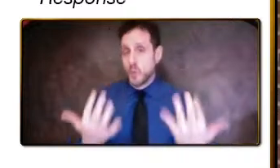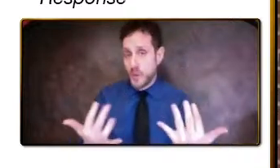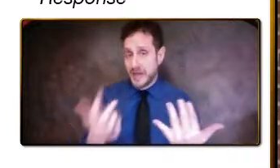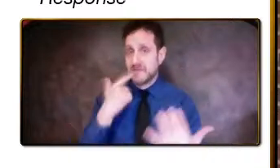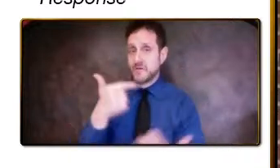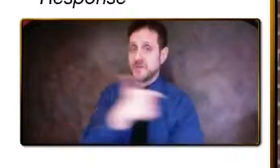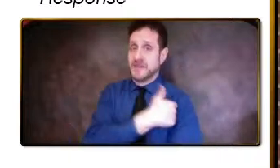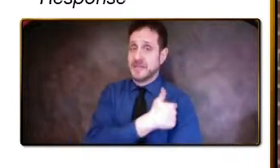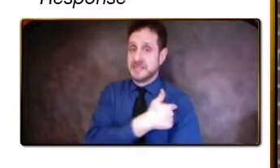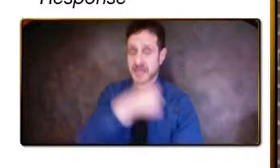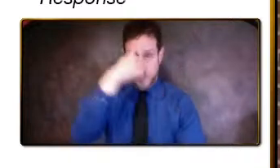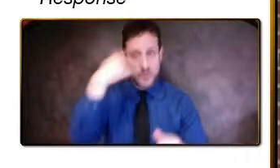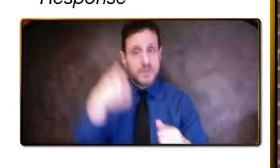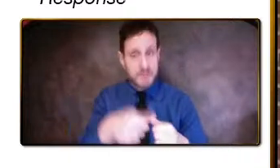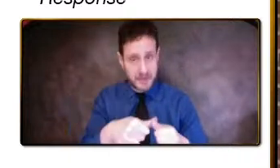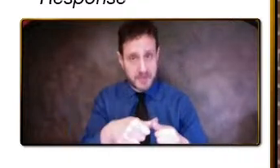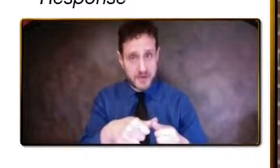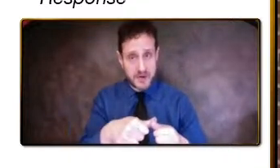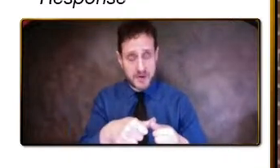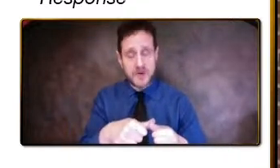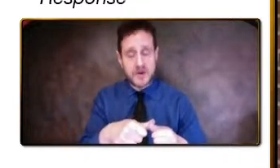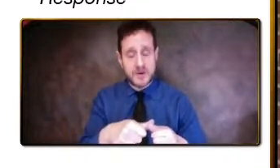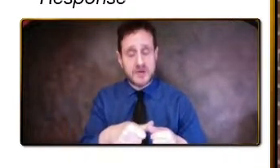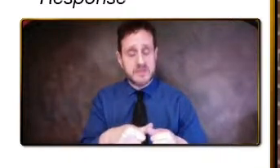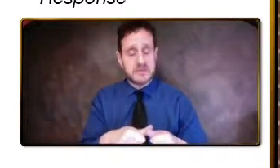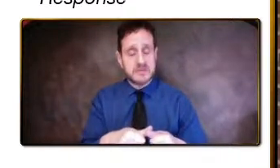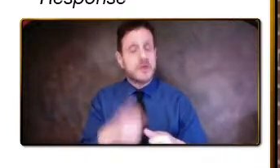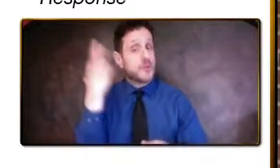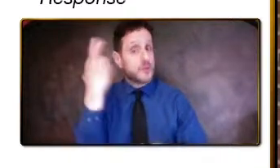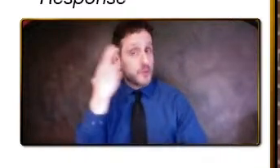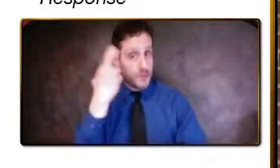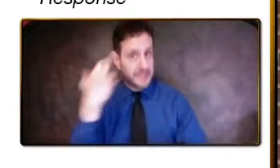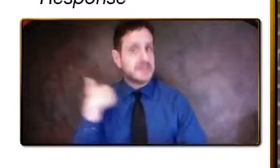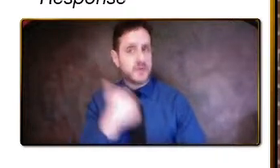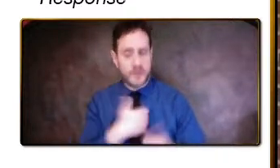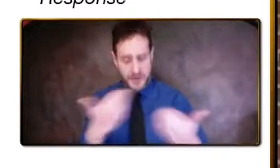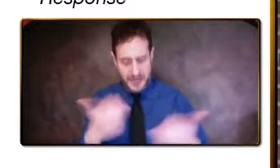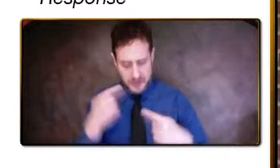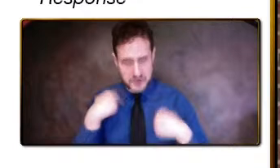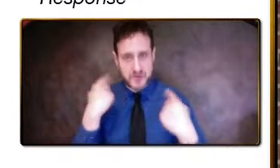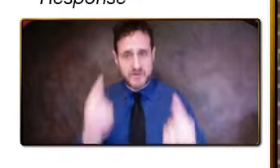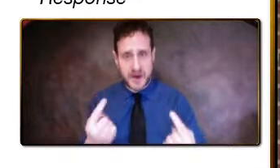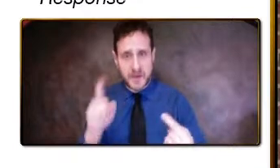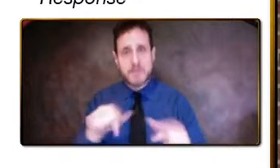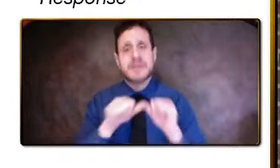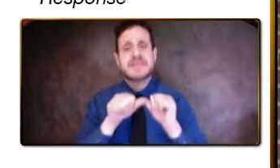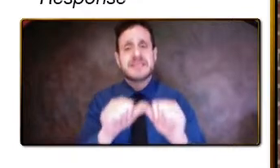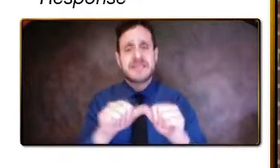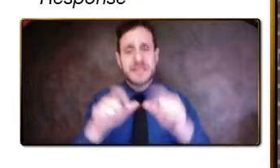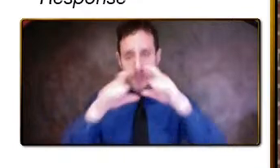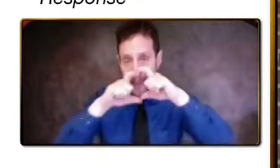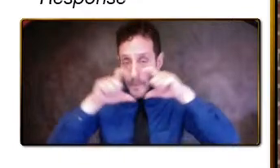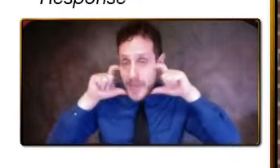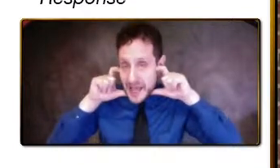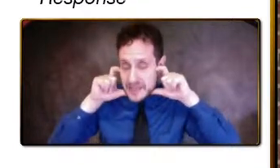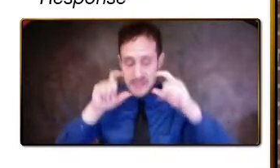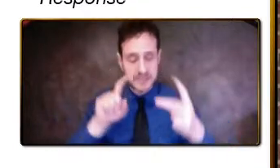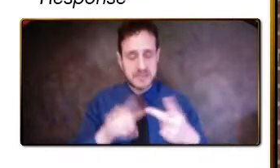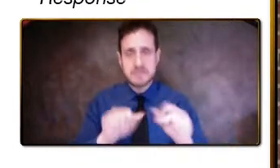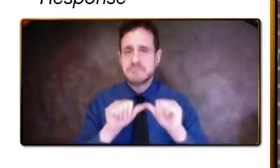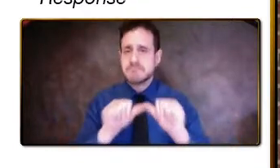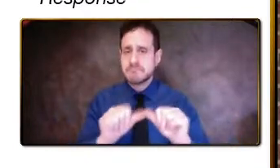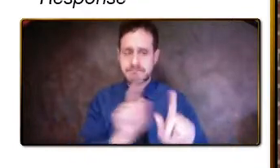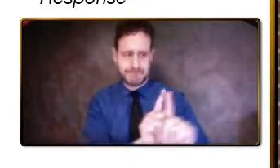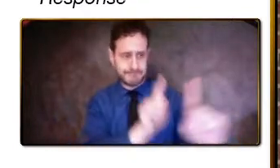not forget the things that have kept us here to date. We have to continue to wear the mask, continue to